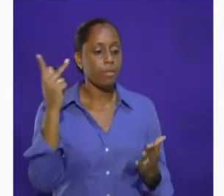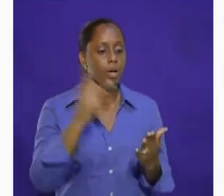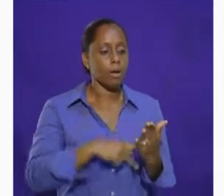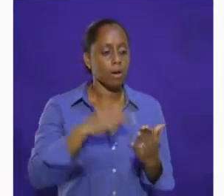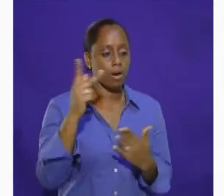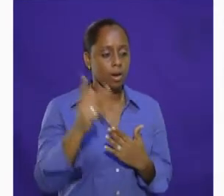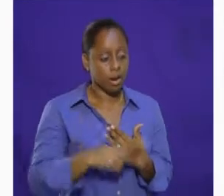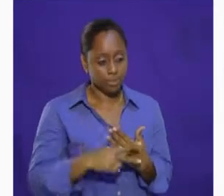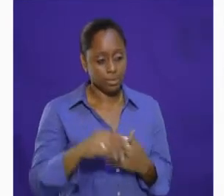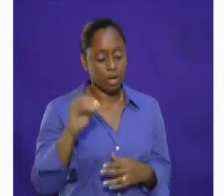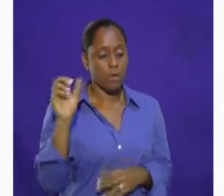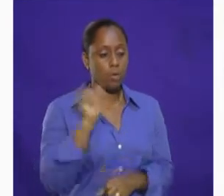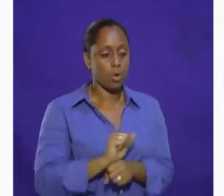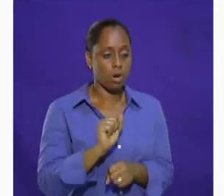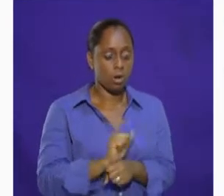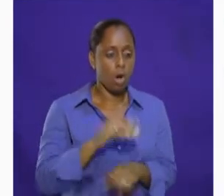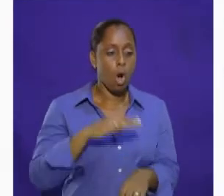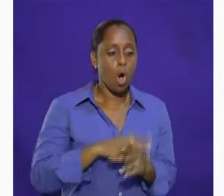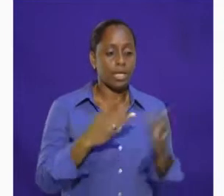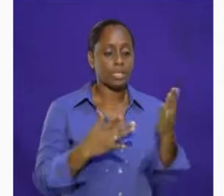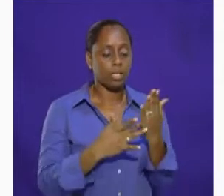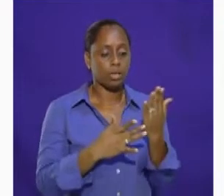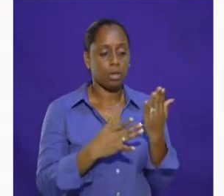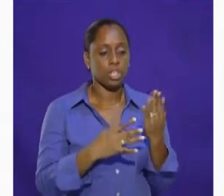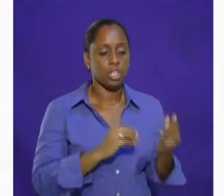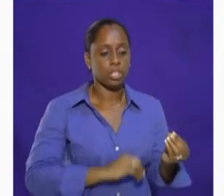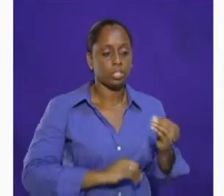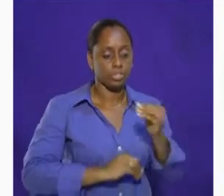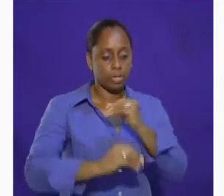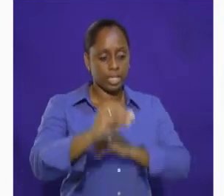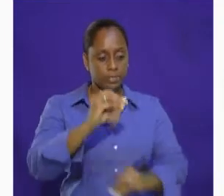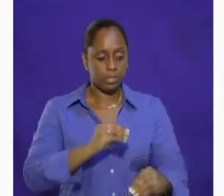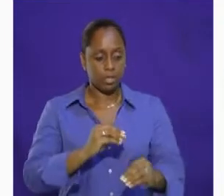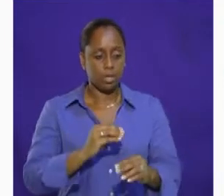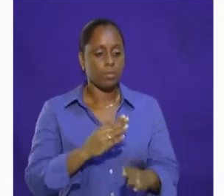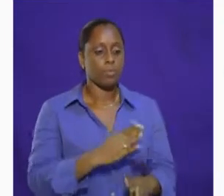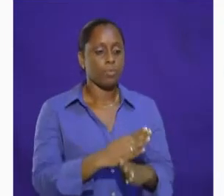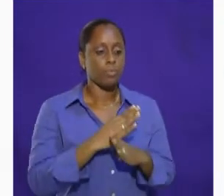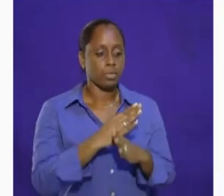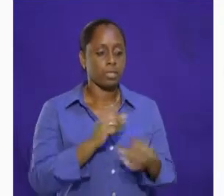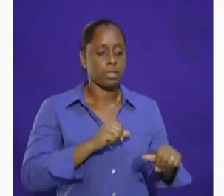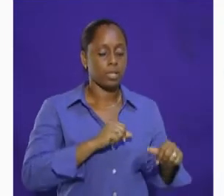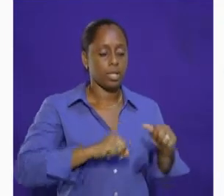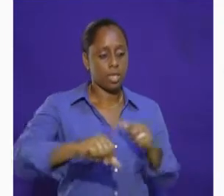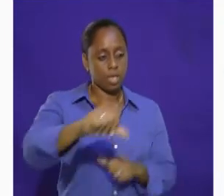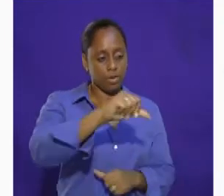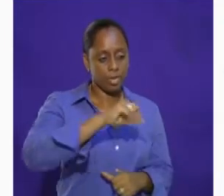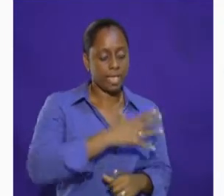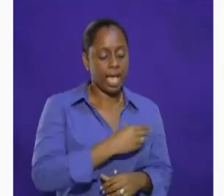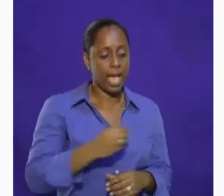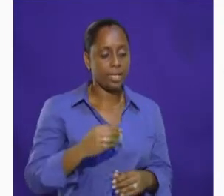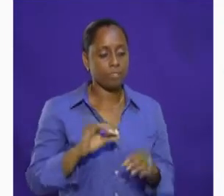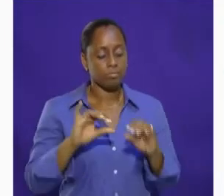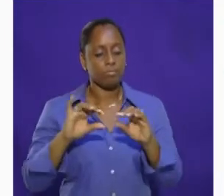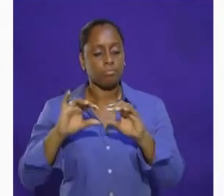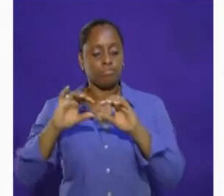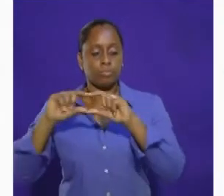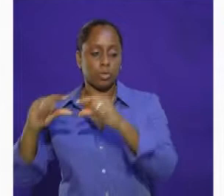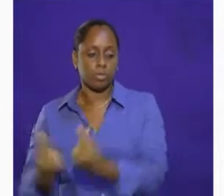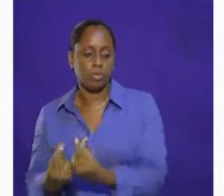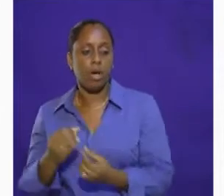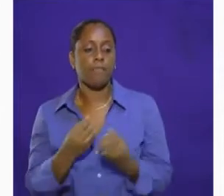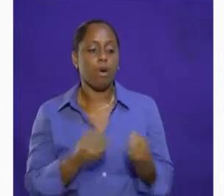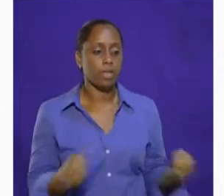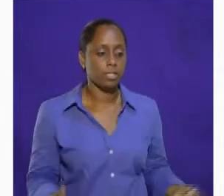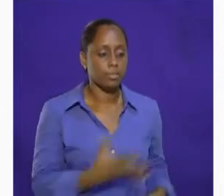programs of work on technology transfer, protected areas and classification of organisms,